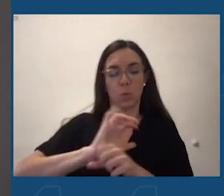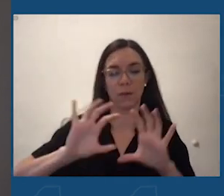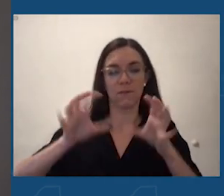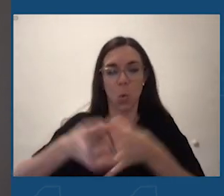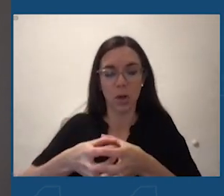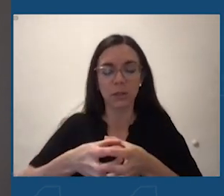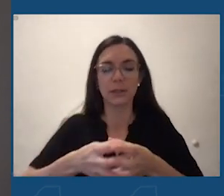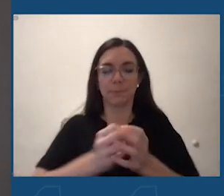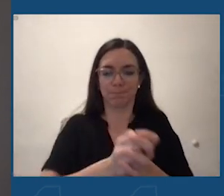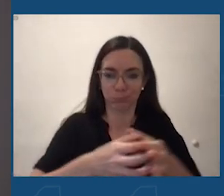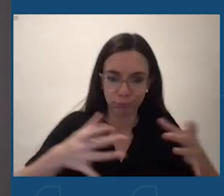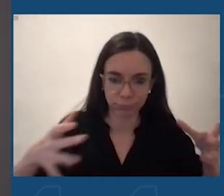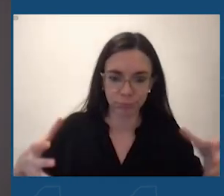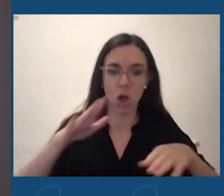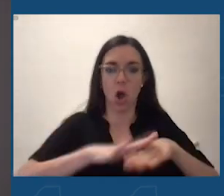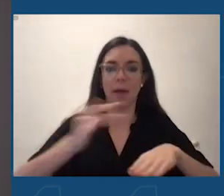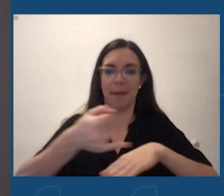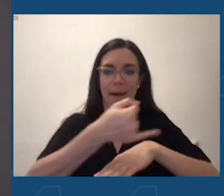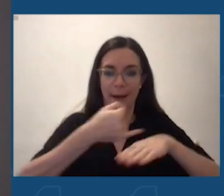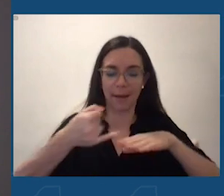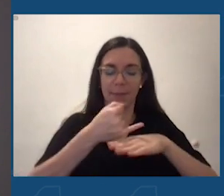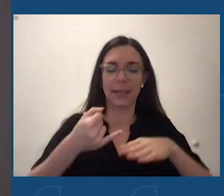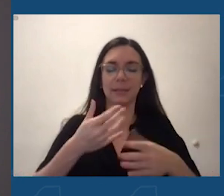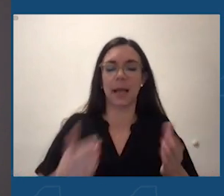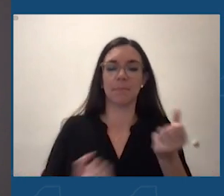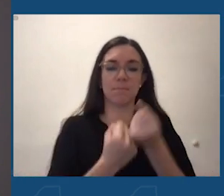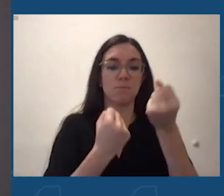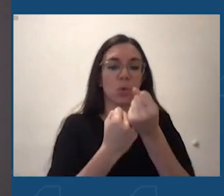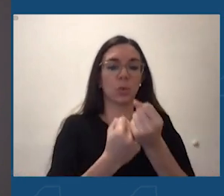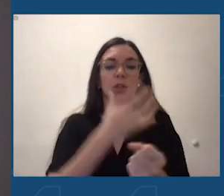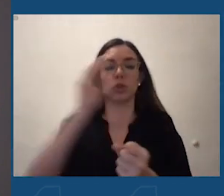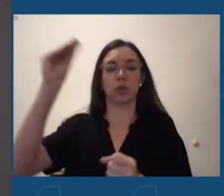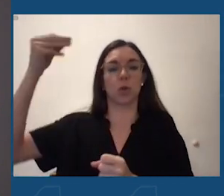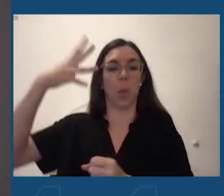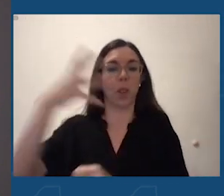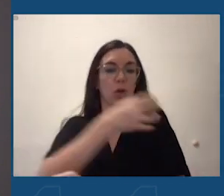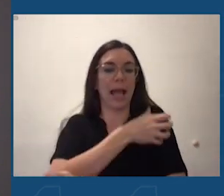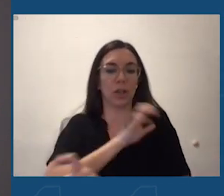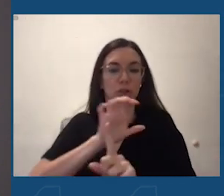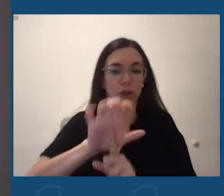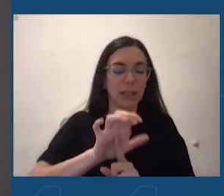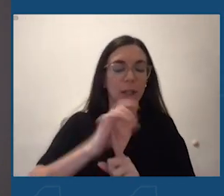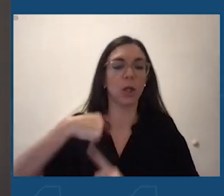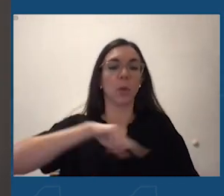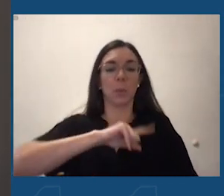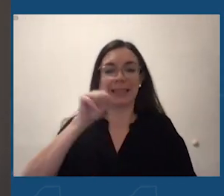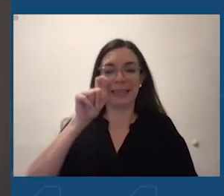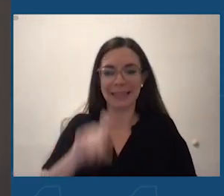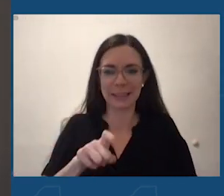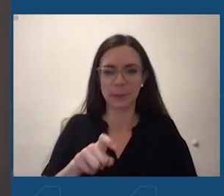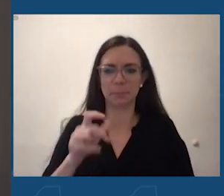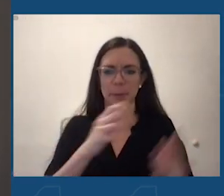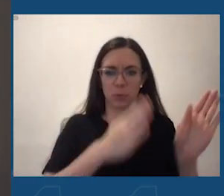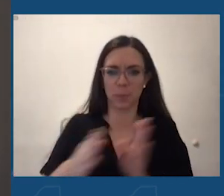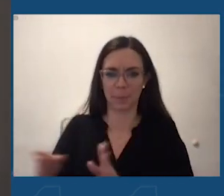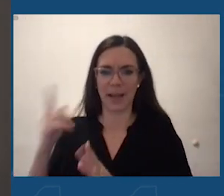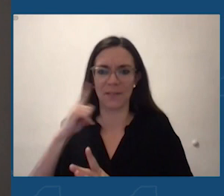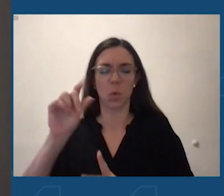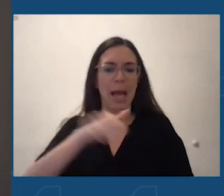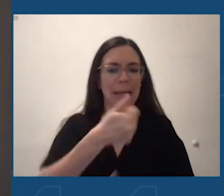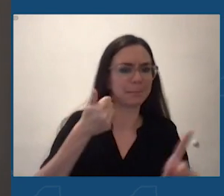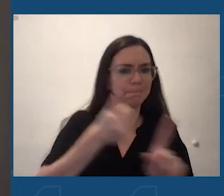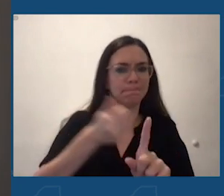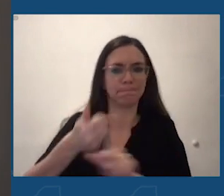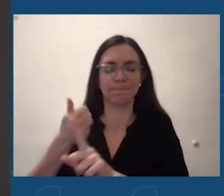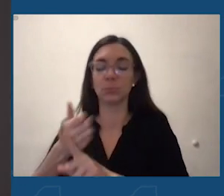island and boost green energy. We've learned the hard way that we need to be prepared for unprecedented circumstances. And that includes access to